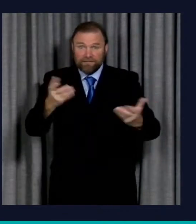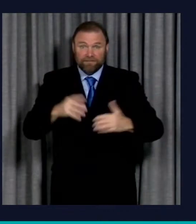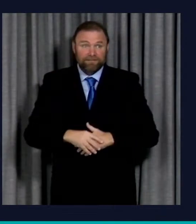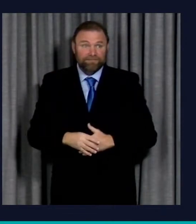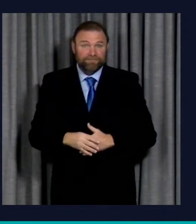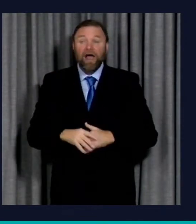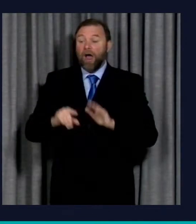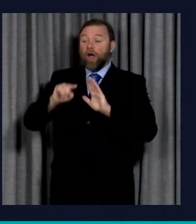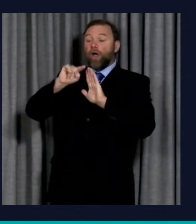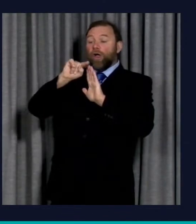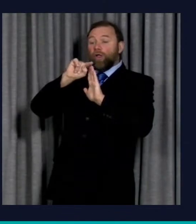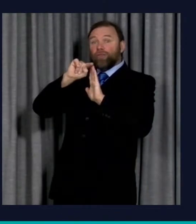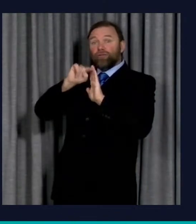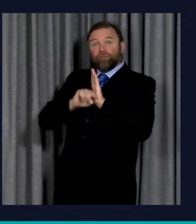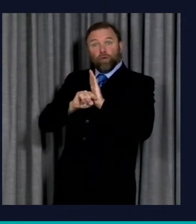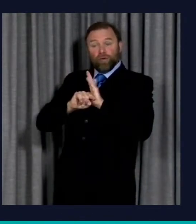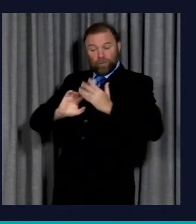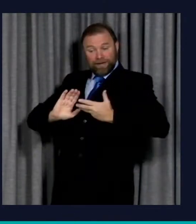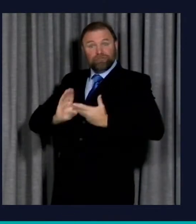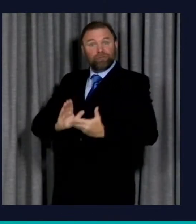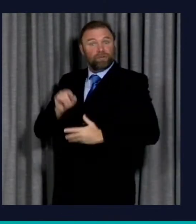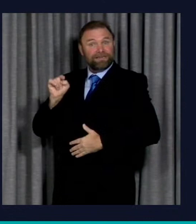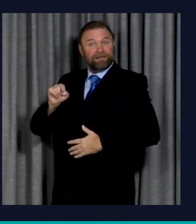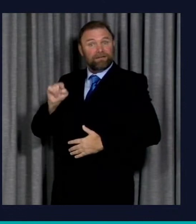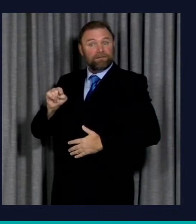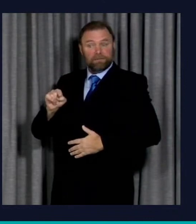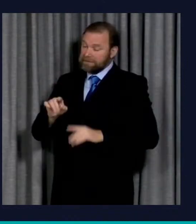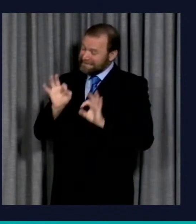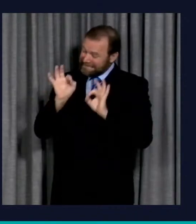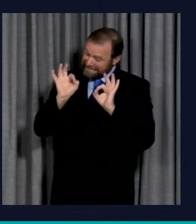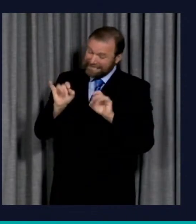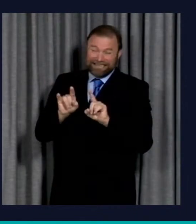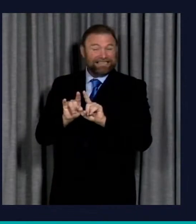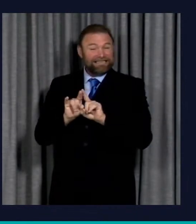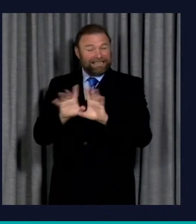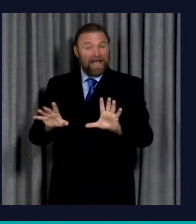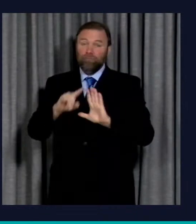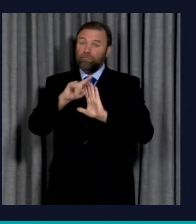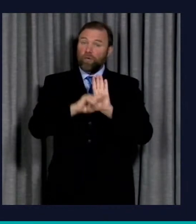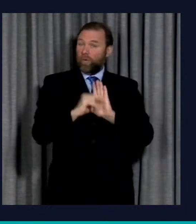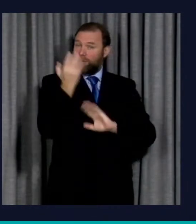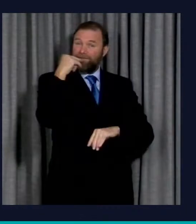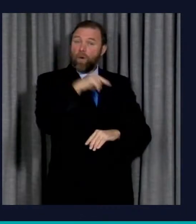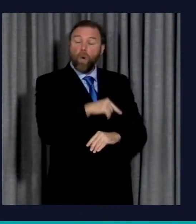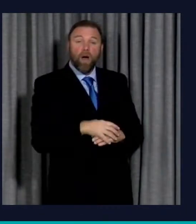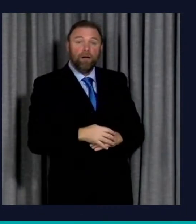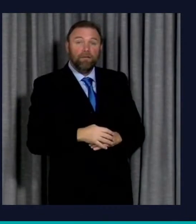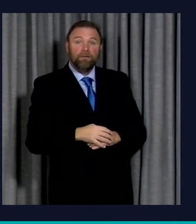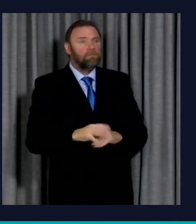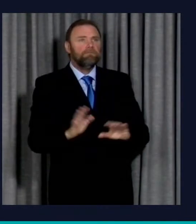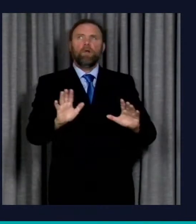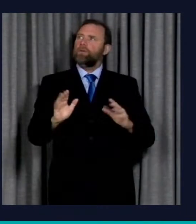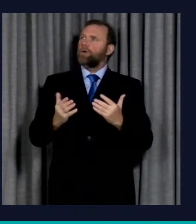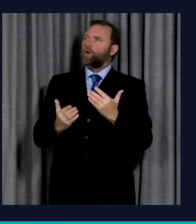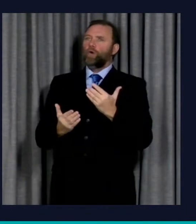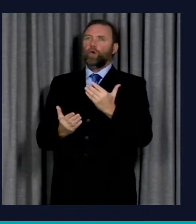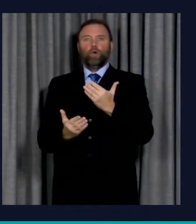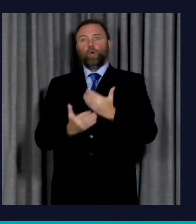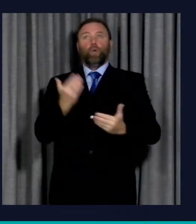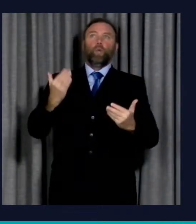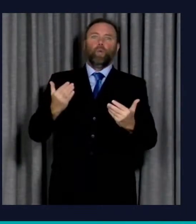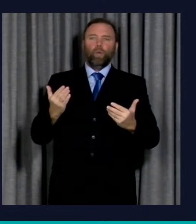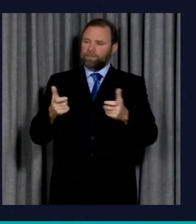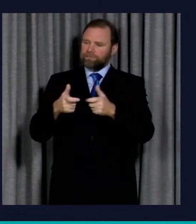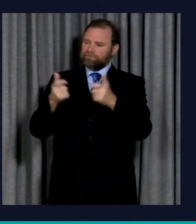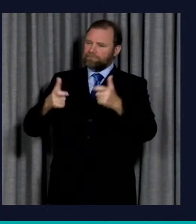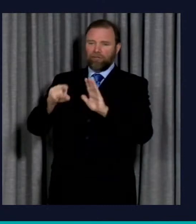are introducing are exactly the rules that we had earlier in the pandemic. They are not some new set of